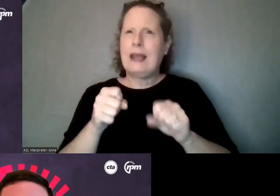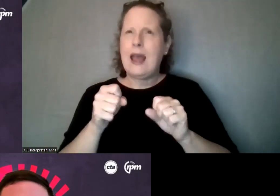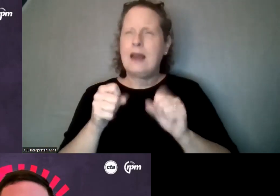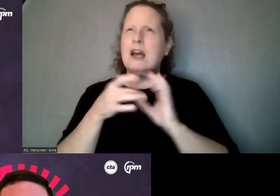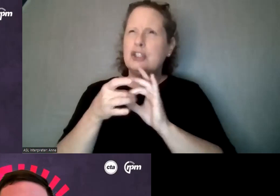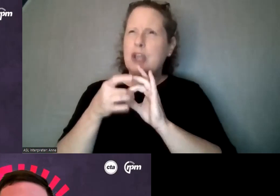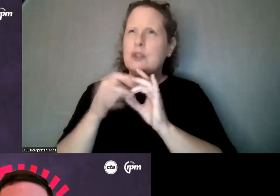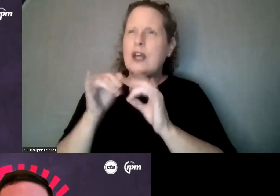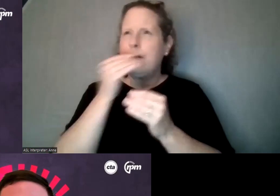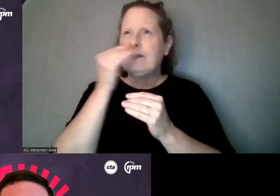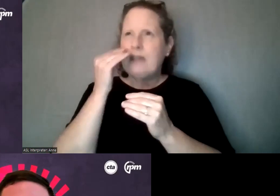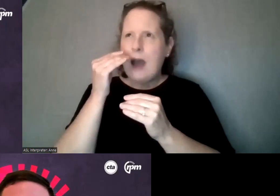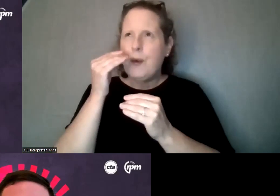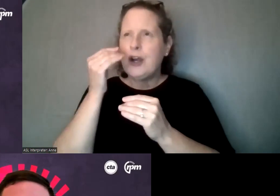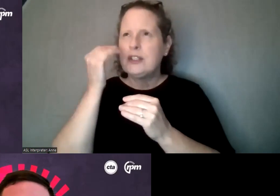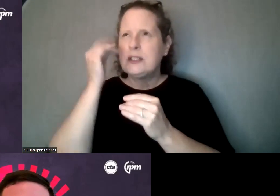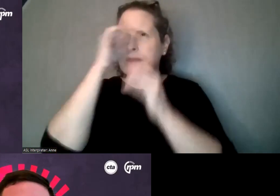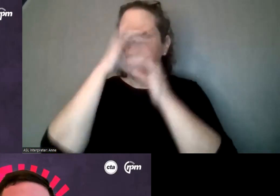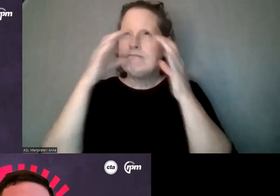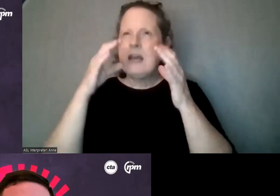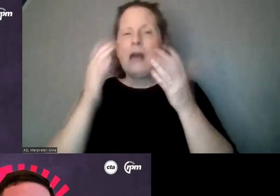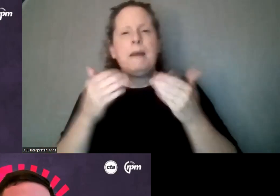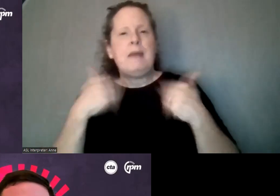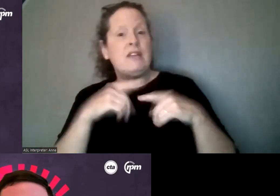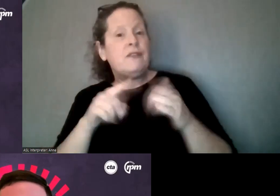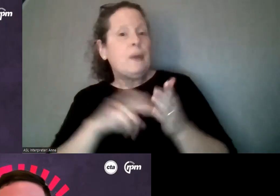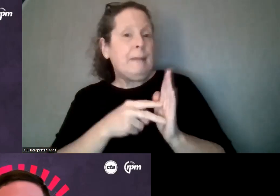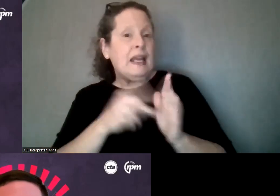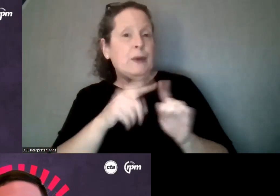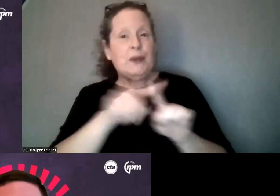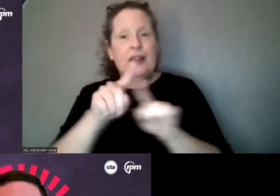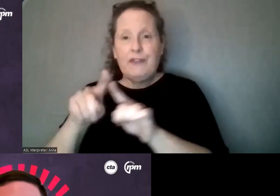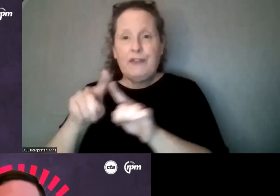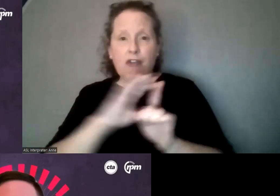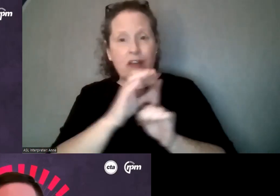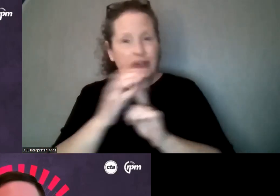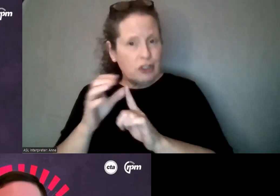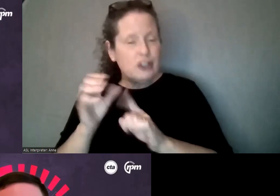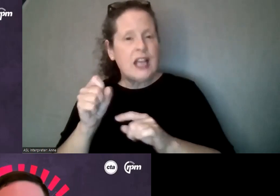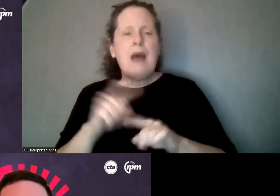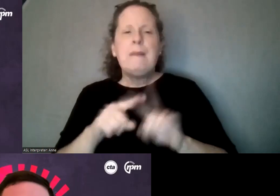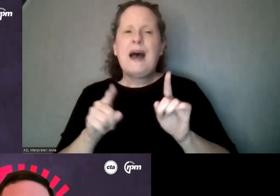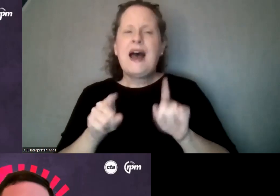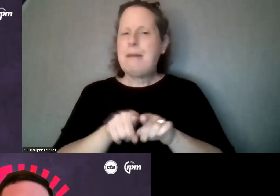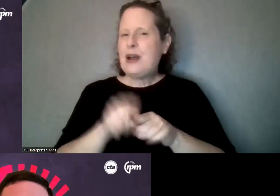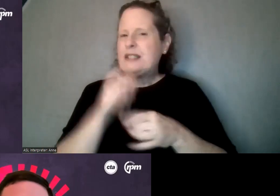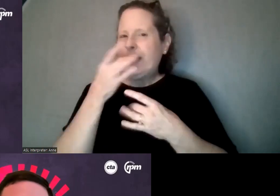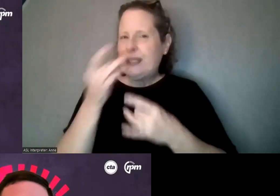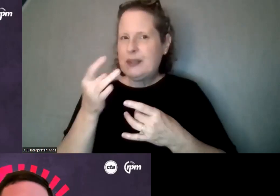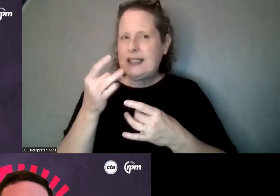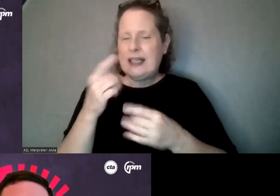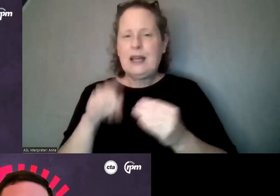then it may have a different meanings in the different cultures, but I'm also interested about